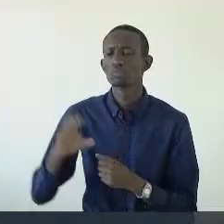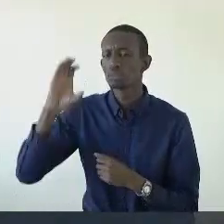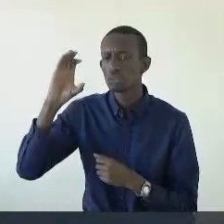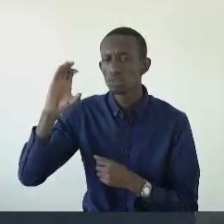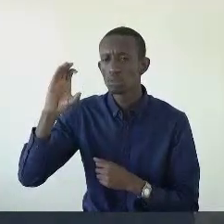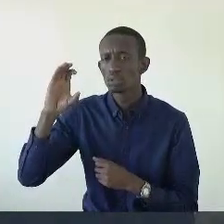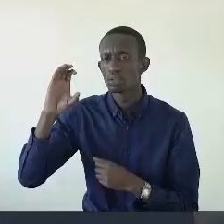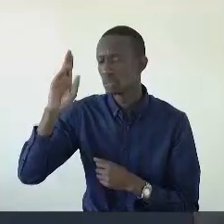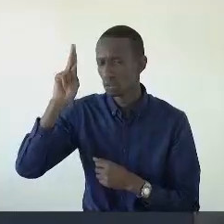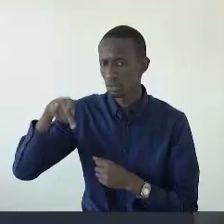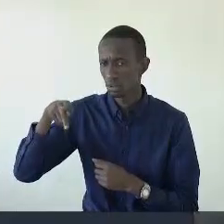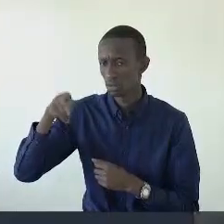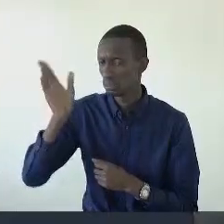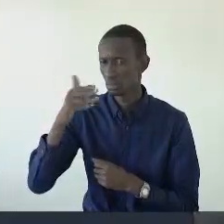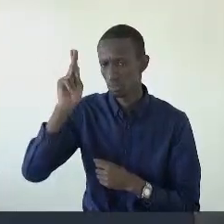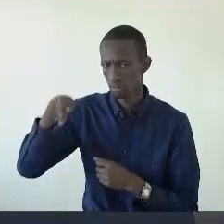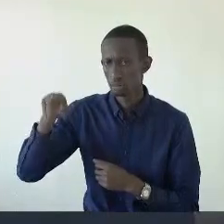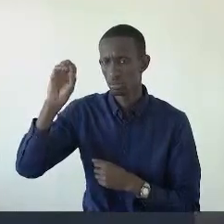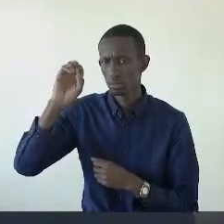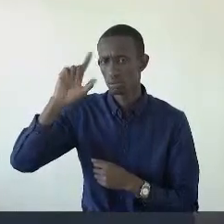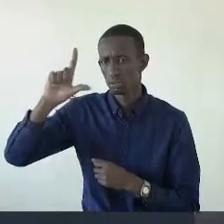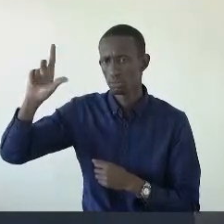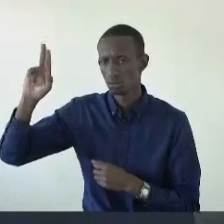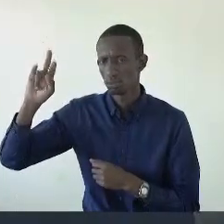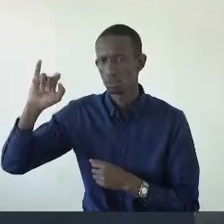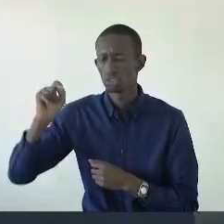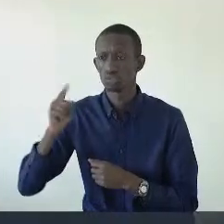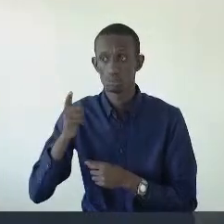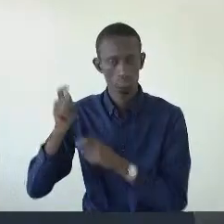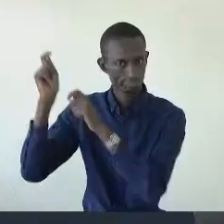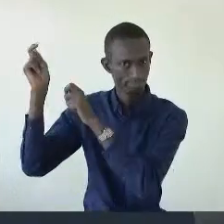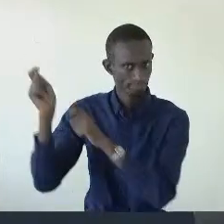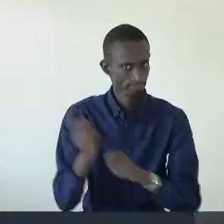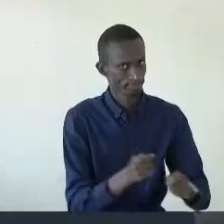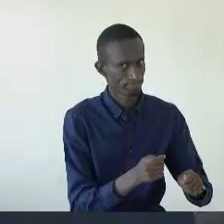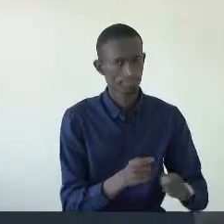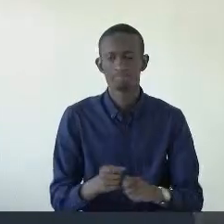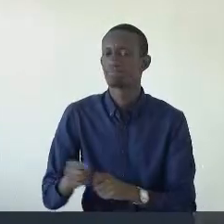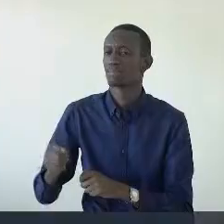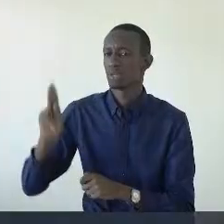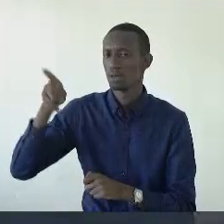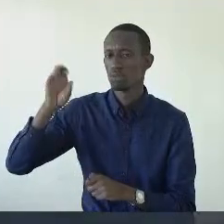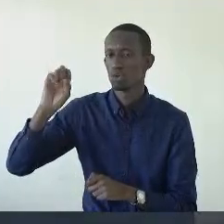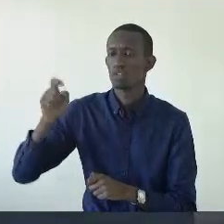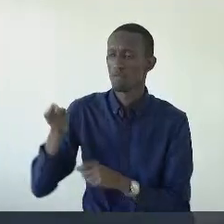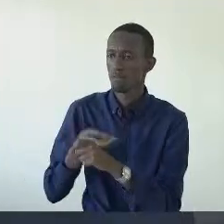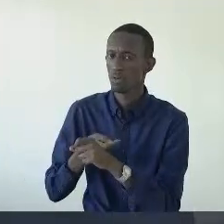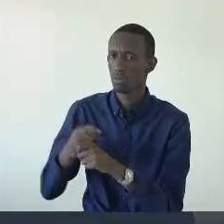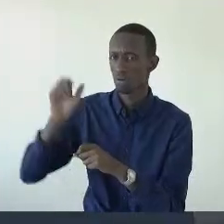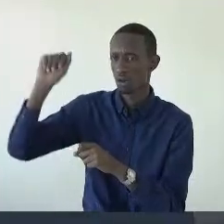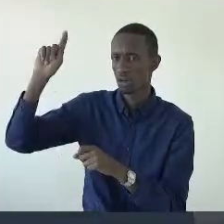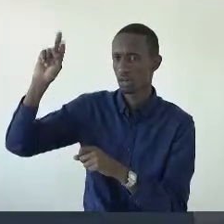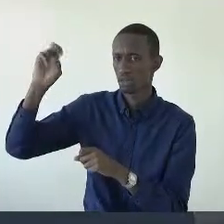pollination, which is the transfer of pollen grains from anthers to stigma. Then we have